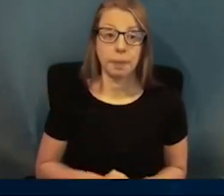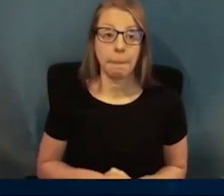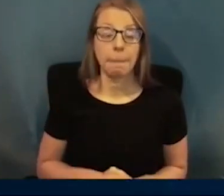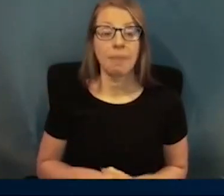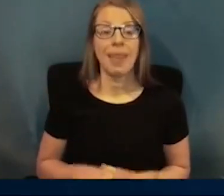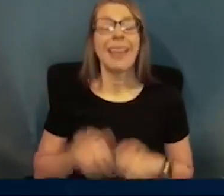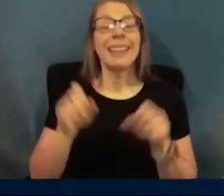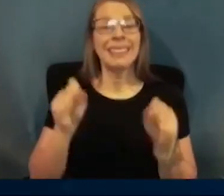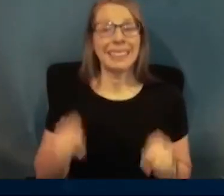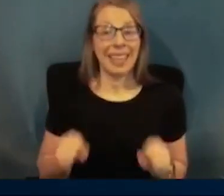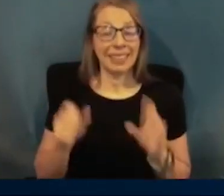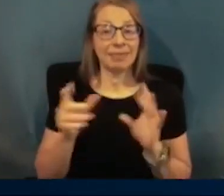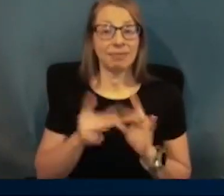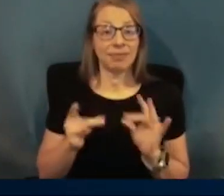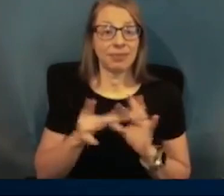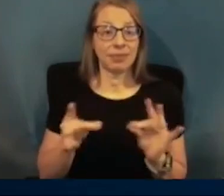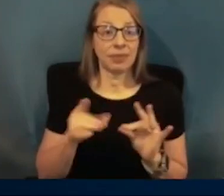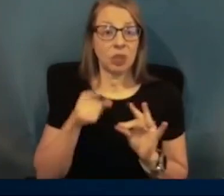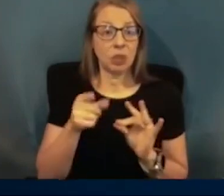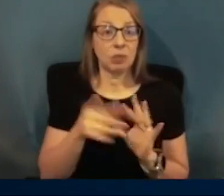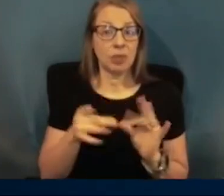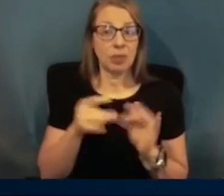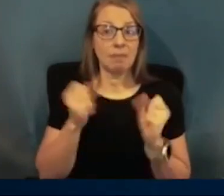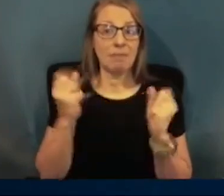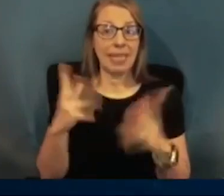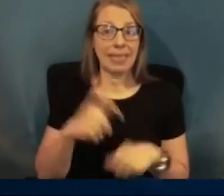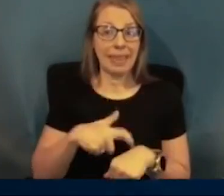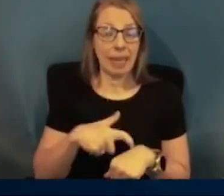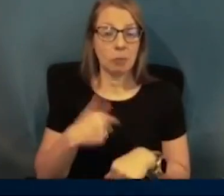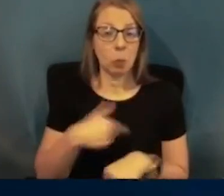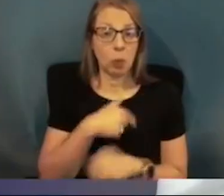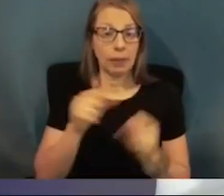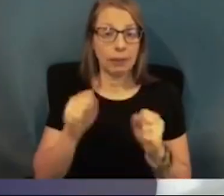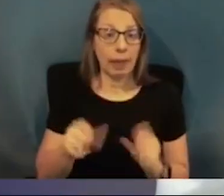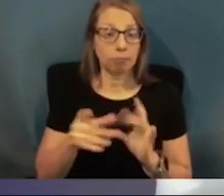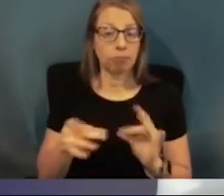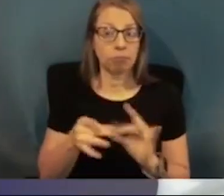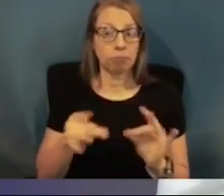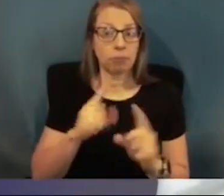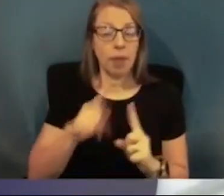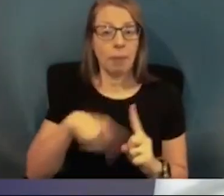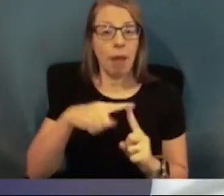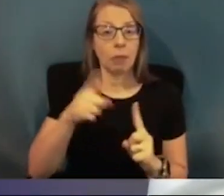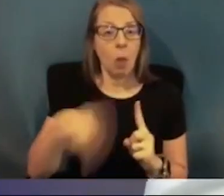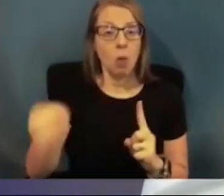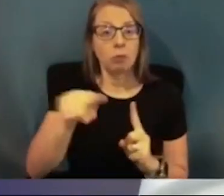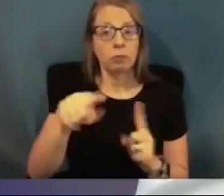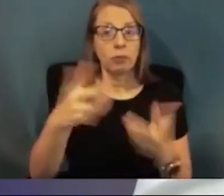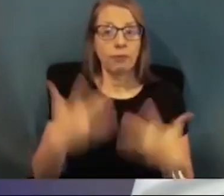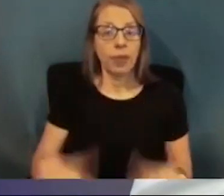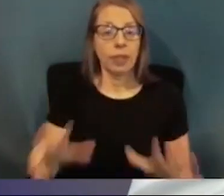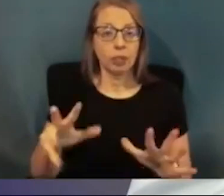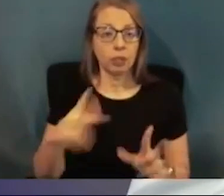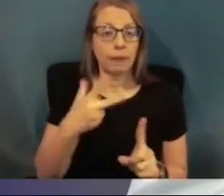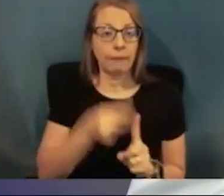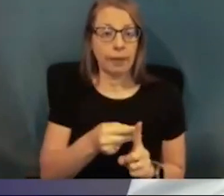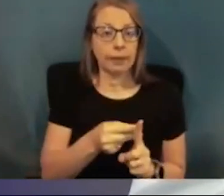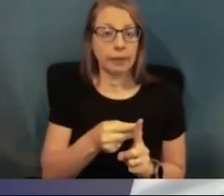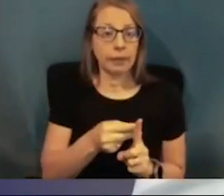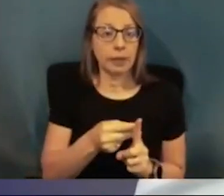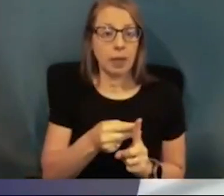and of course you've said it many times, but what we can say about those who have been vaccinated, that